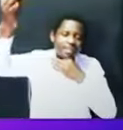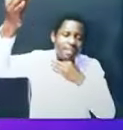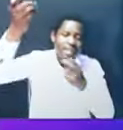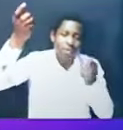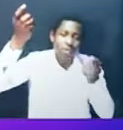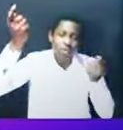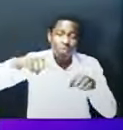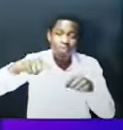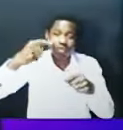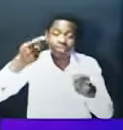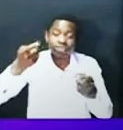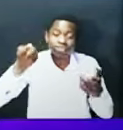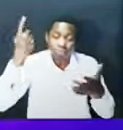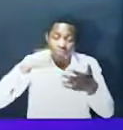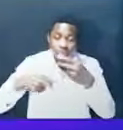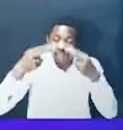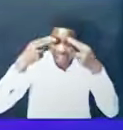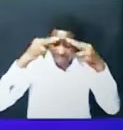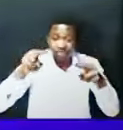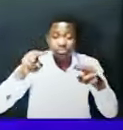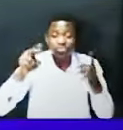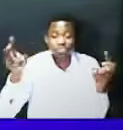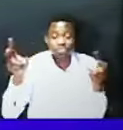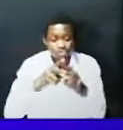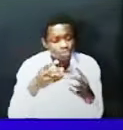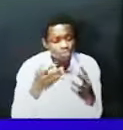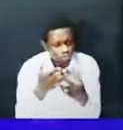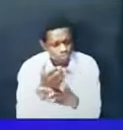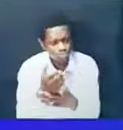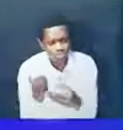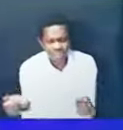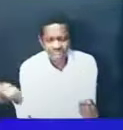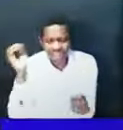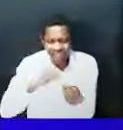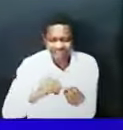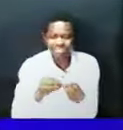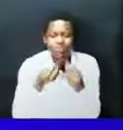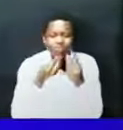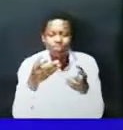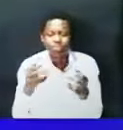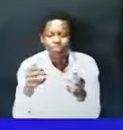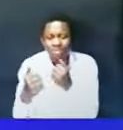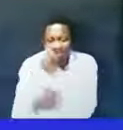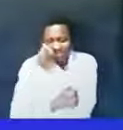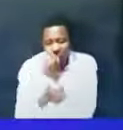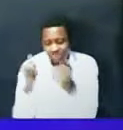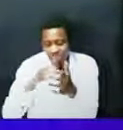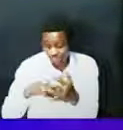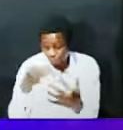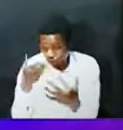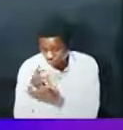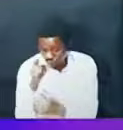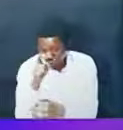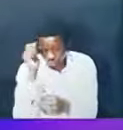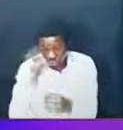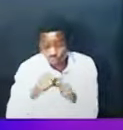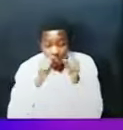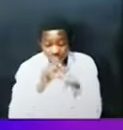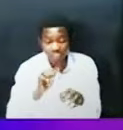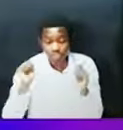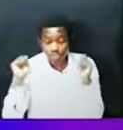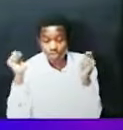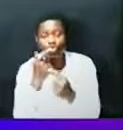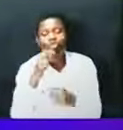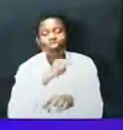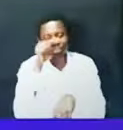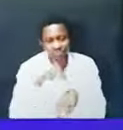mu ana obebu amanaman bim enti eka asempa no kire Abraham se umu ene obeshira amanmanu